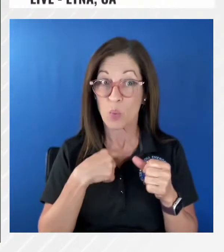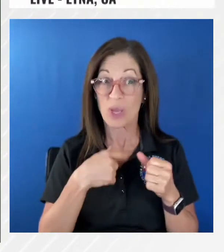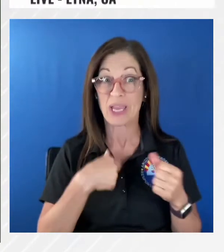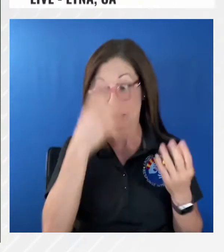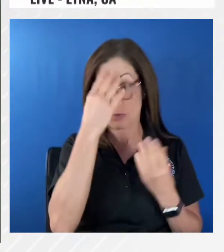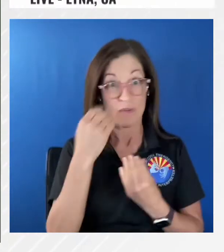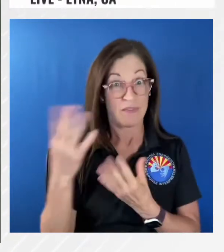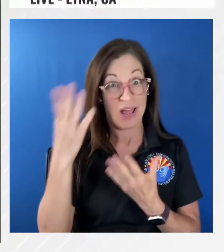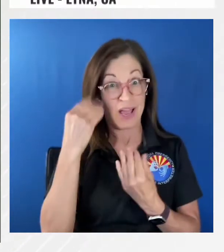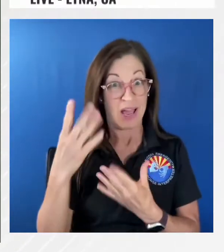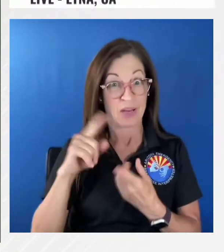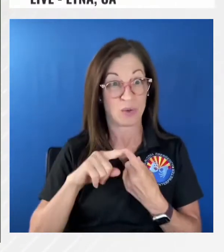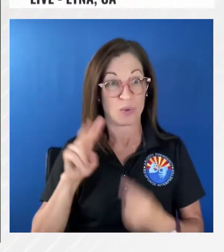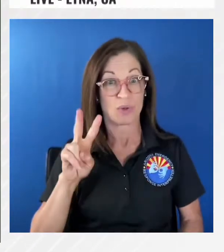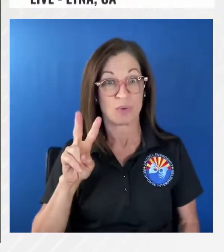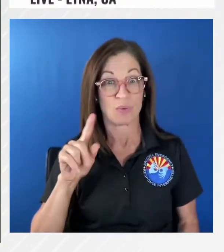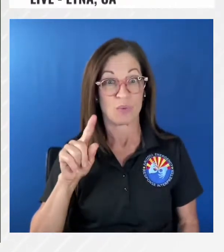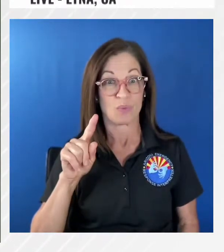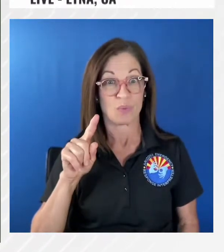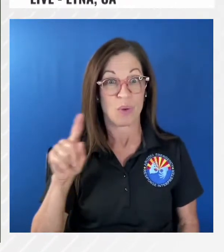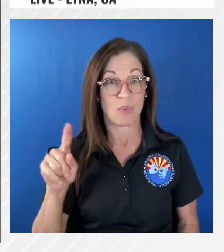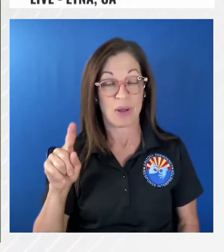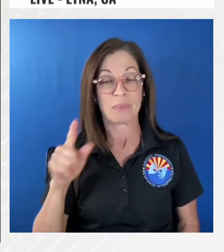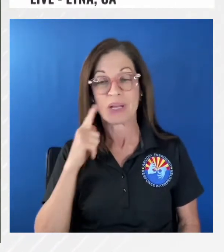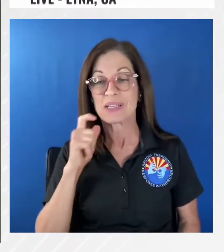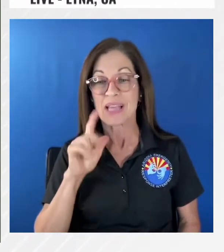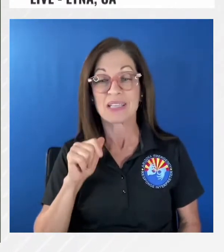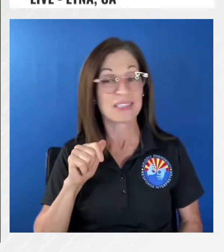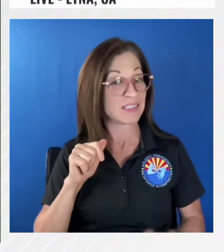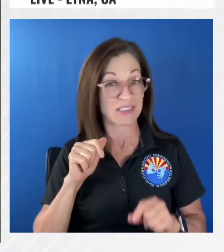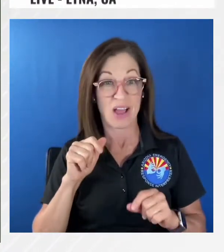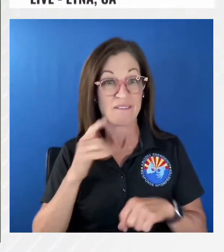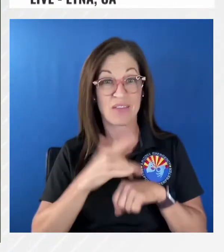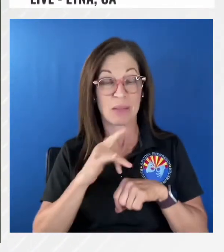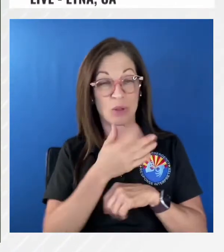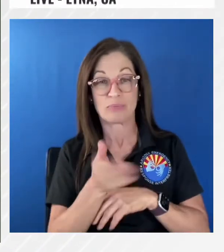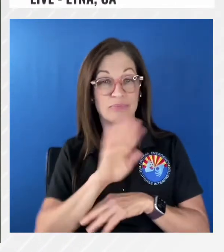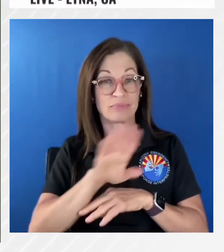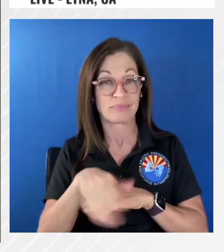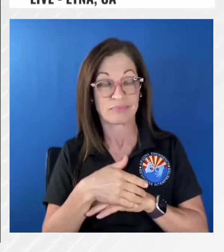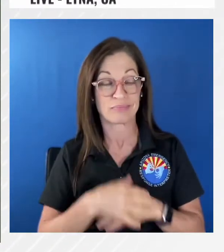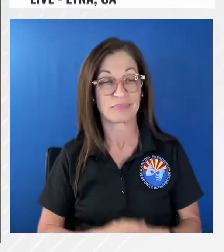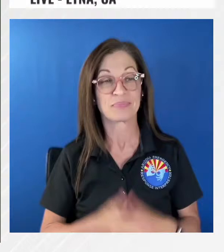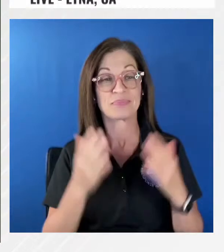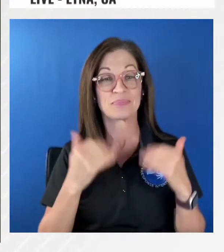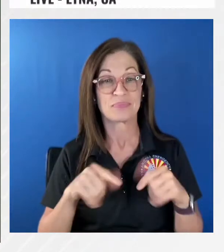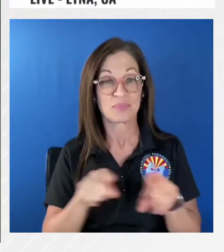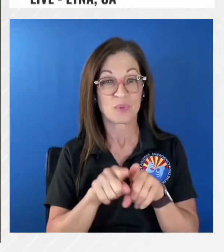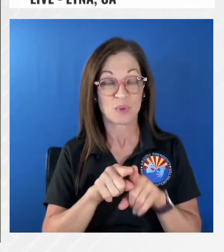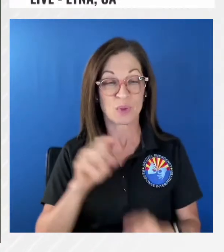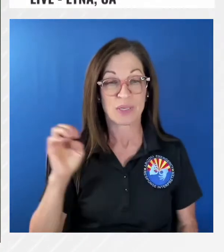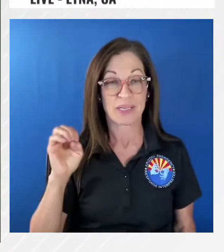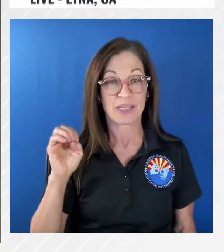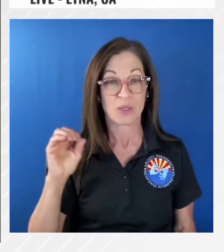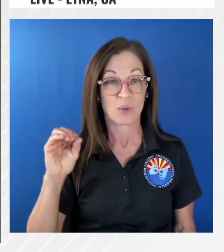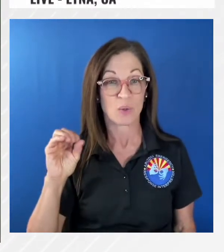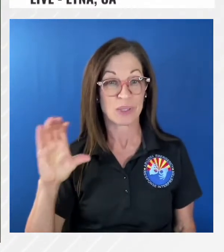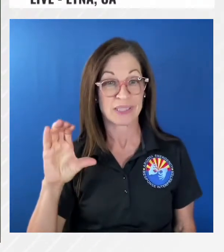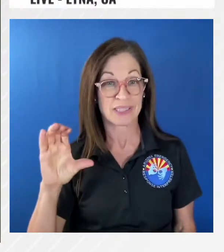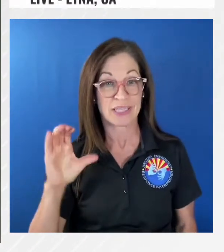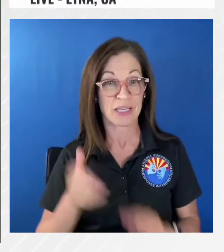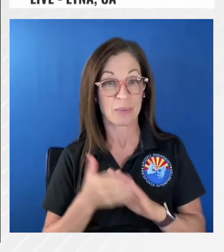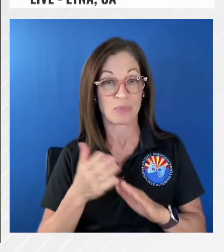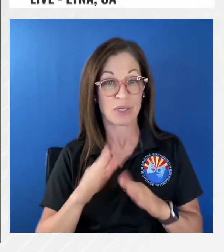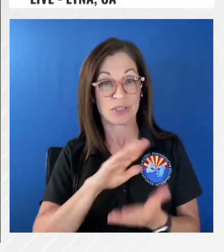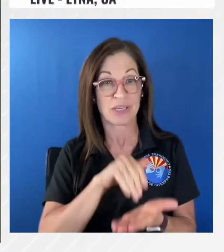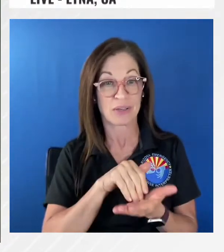so that's a 24-hour line. Excellent. And then the EOC, Emergency Operations Center, that number is